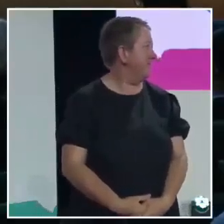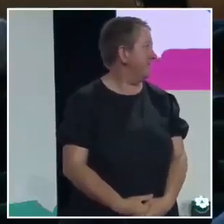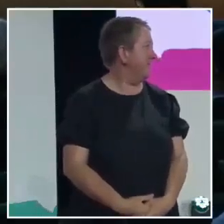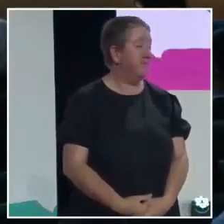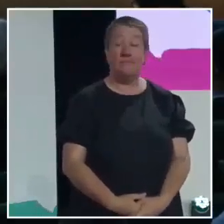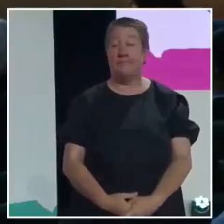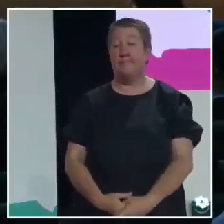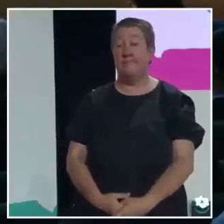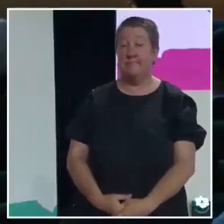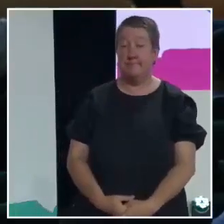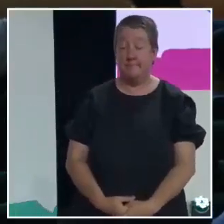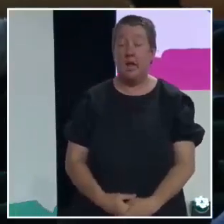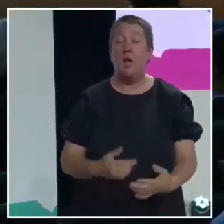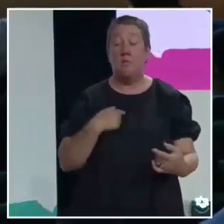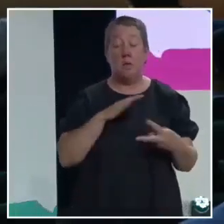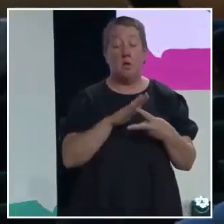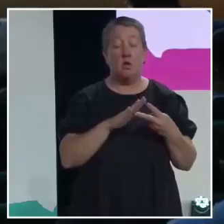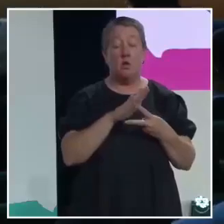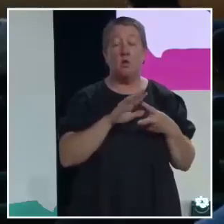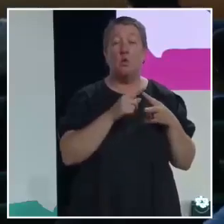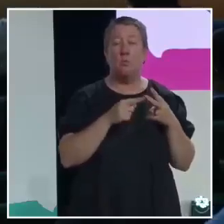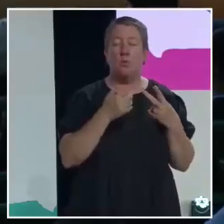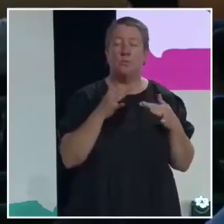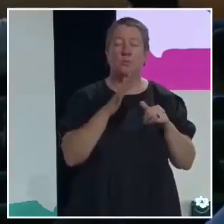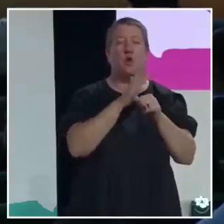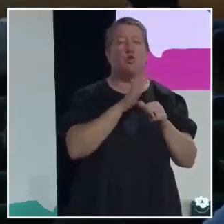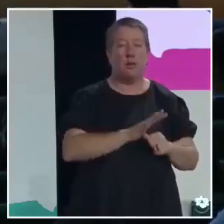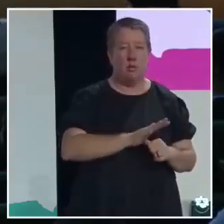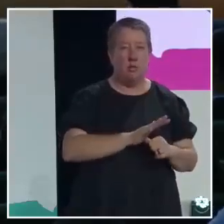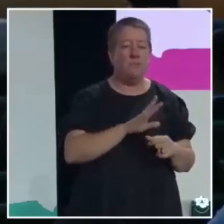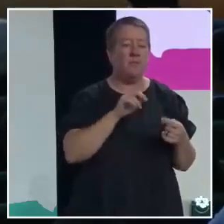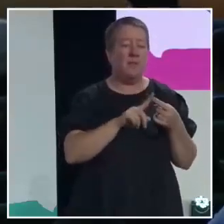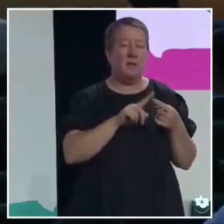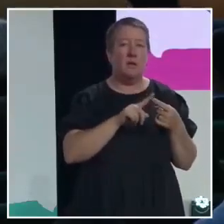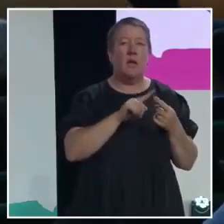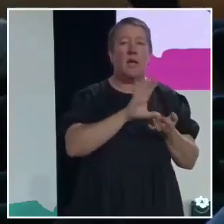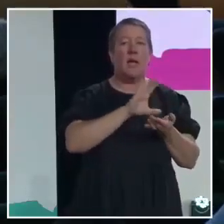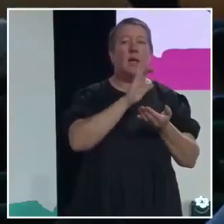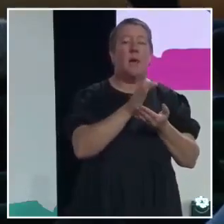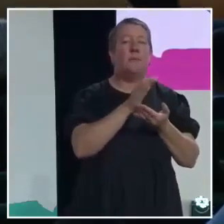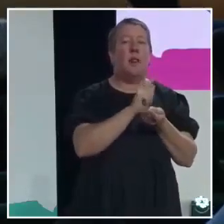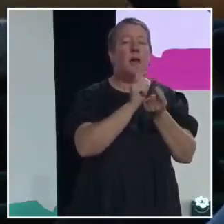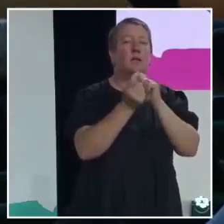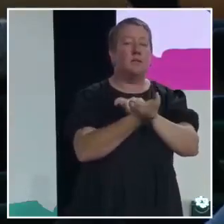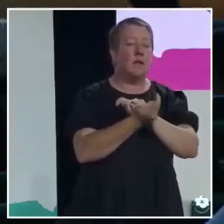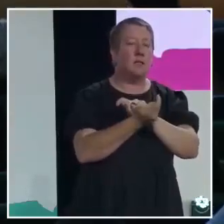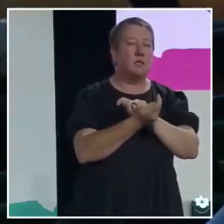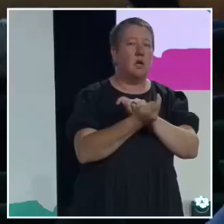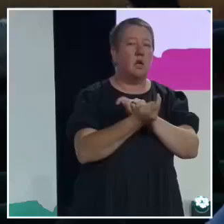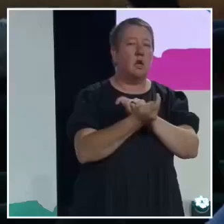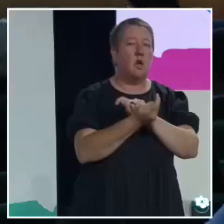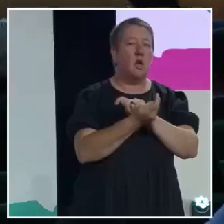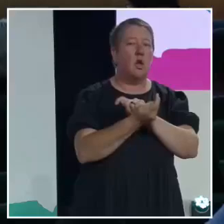For me, there are 2 points which are very, very critical. One is the capitalization of MDBs.